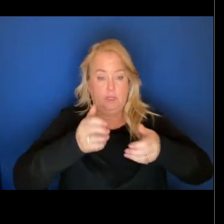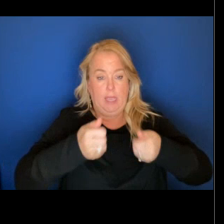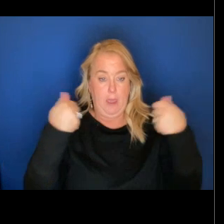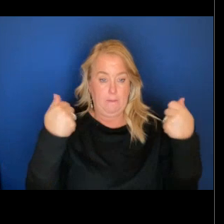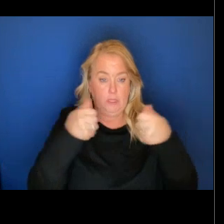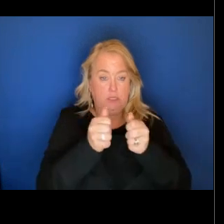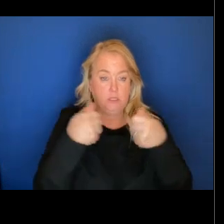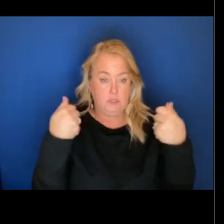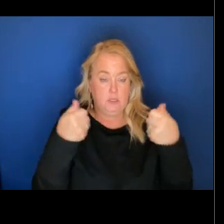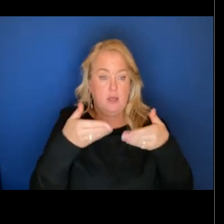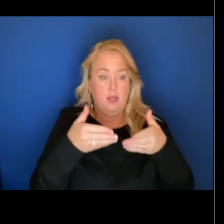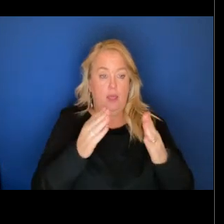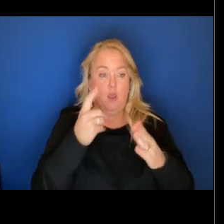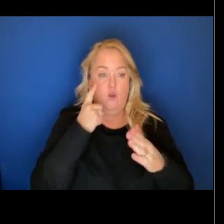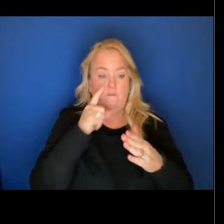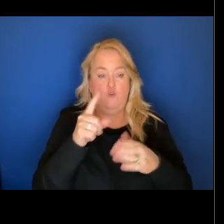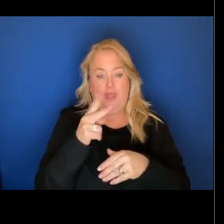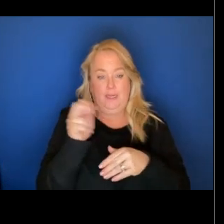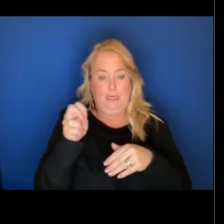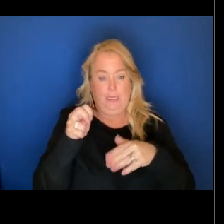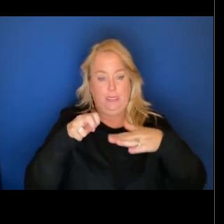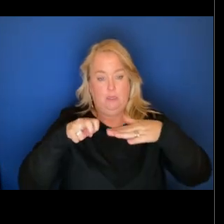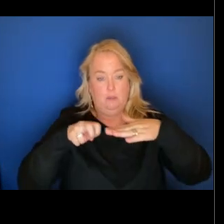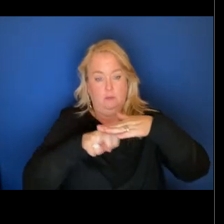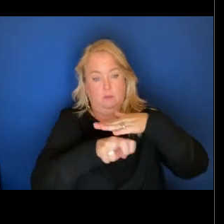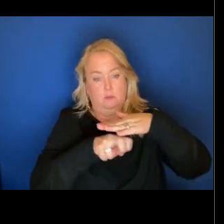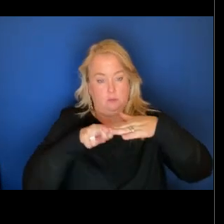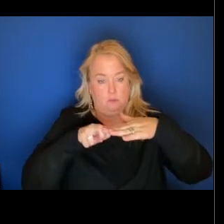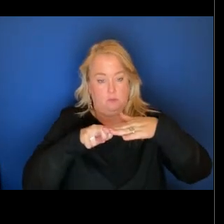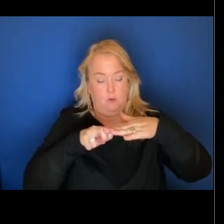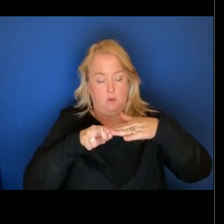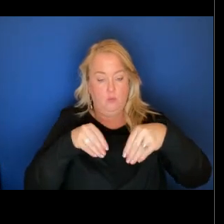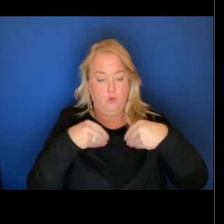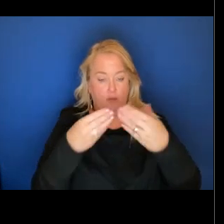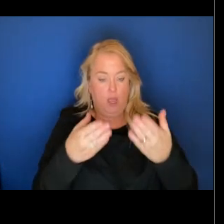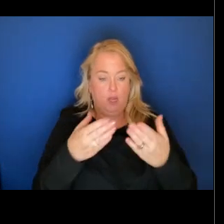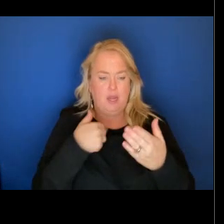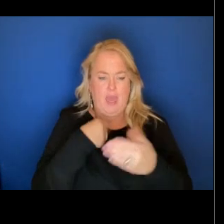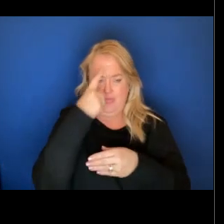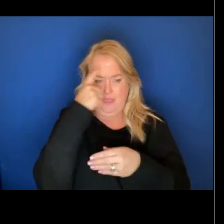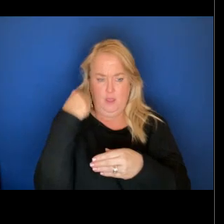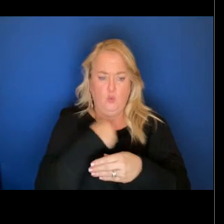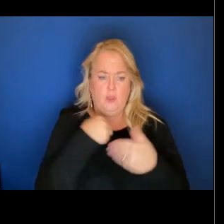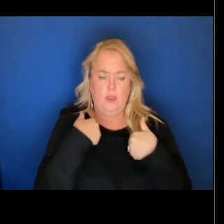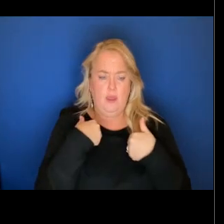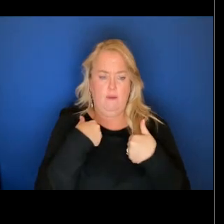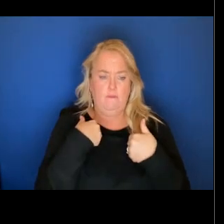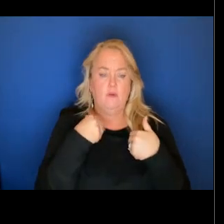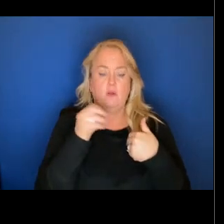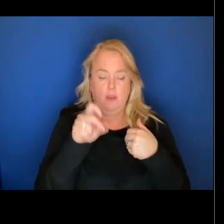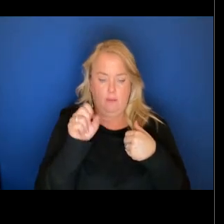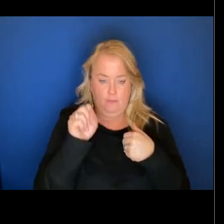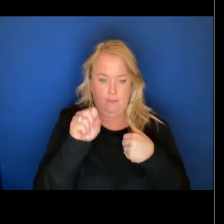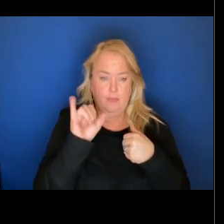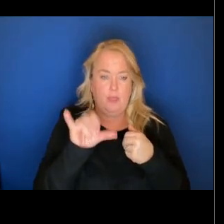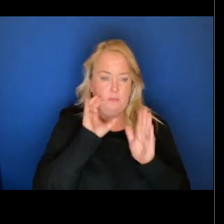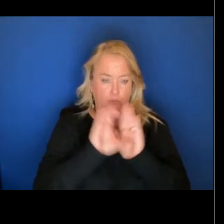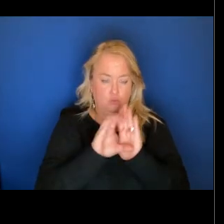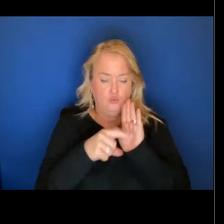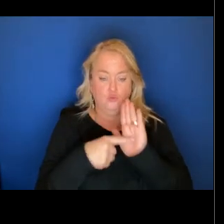knee space are provided under the cooktop or sink. And I think we have to advance our slide. There we are.